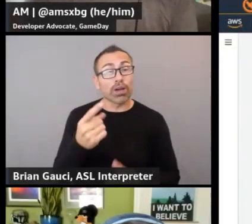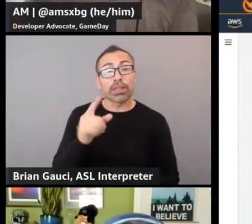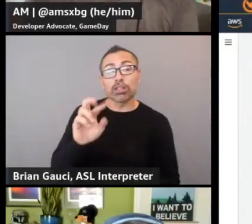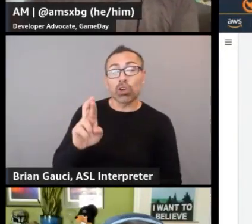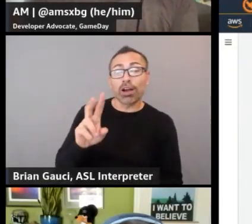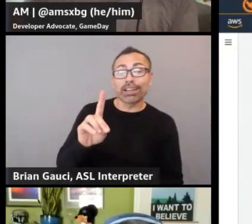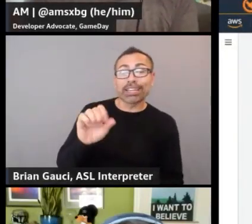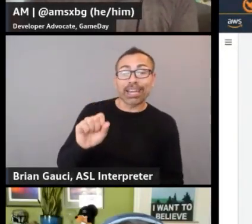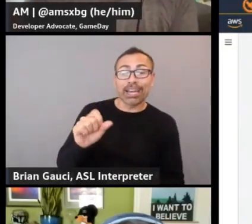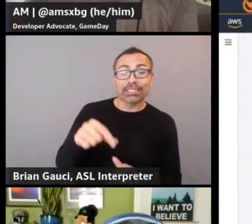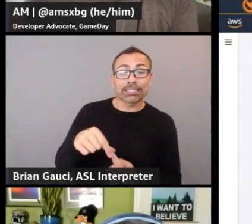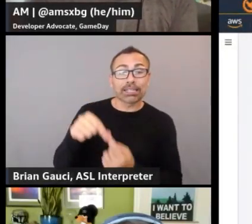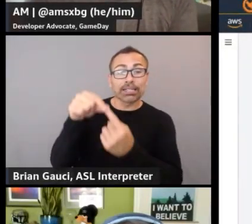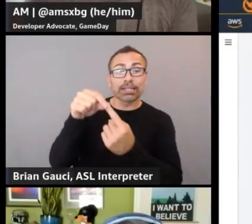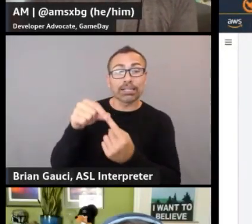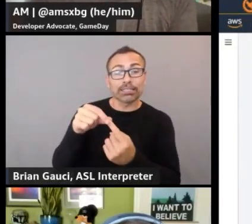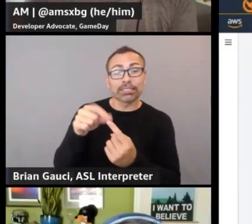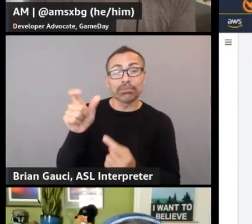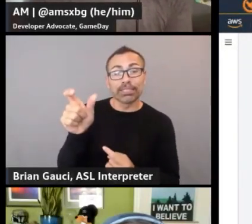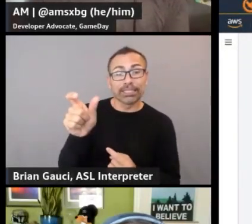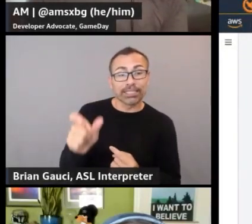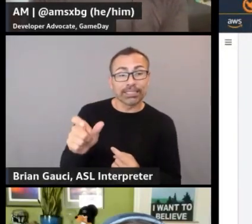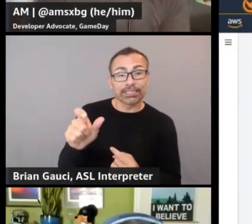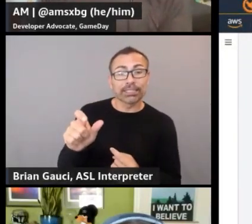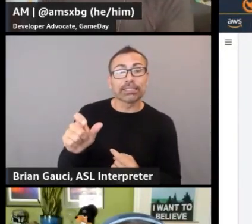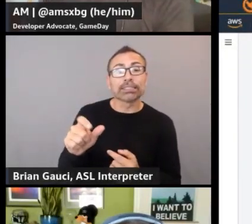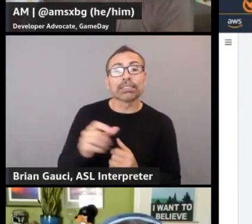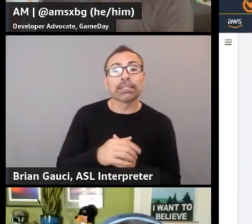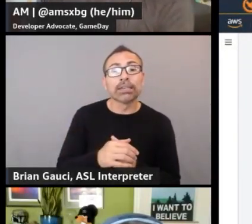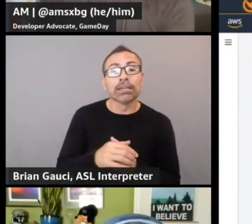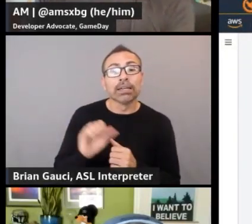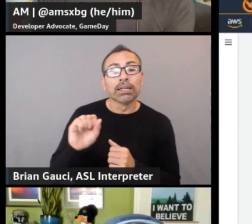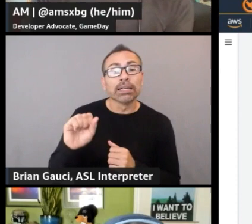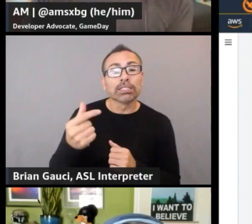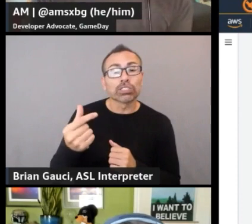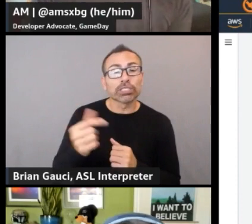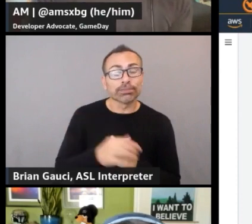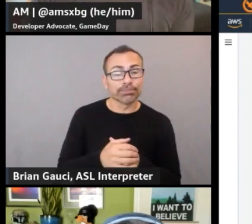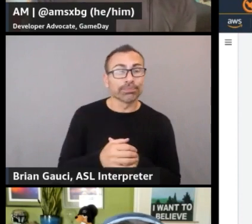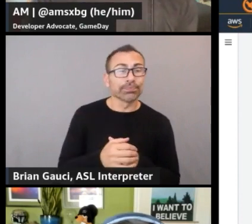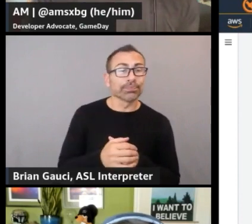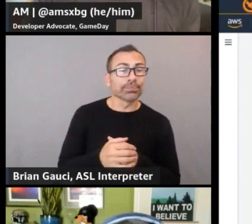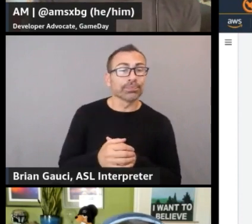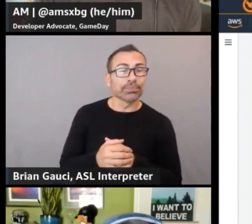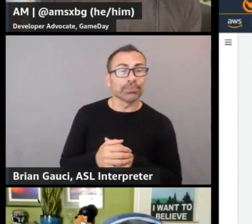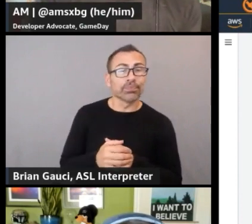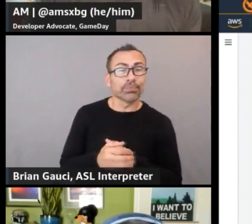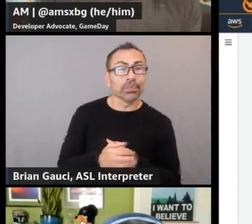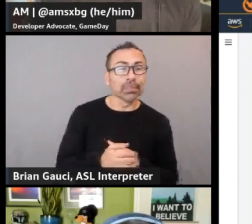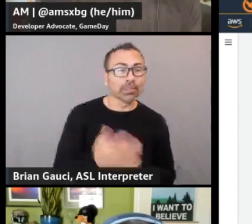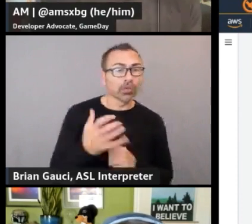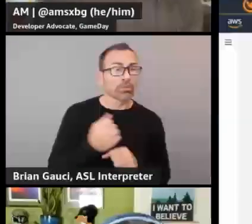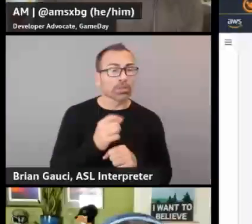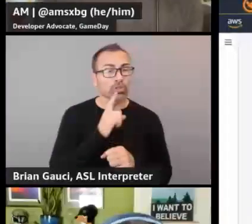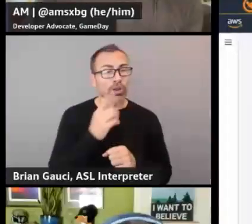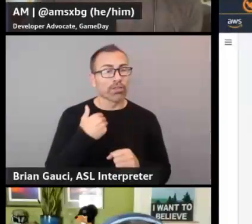You'll see that there after you run your CloudFormation template. Okay. And that's important to make sure you have the right access.